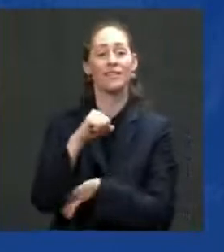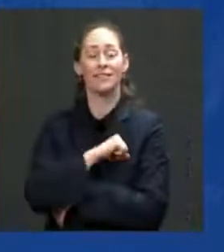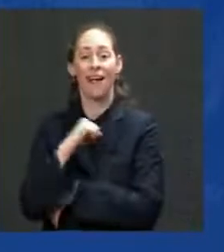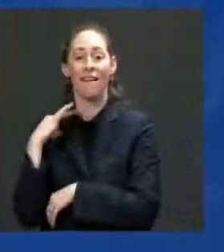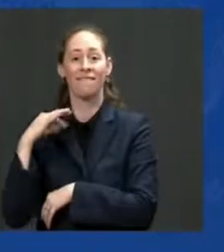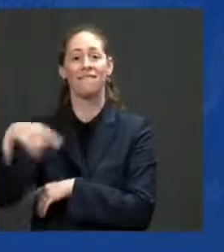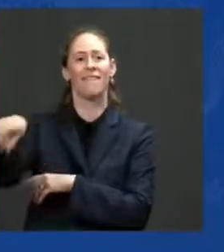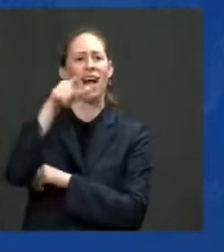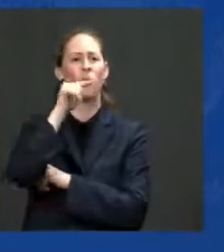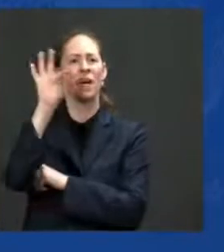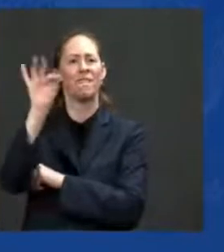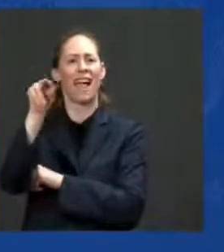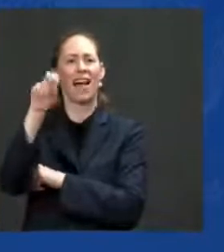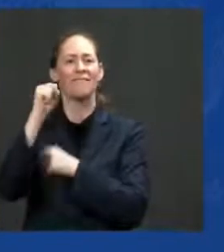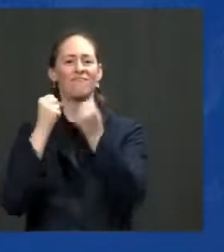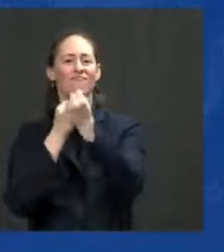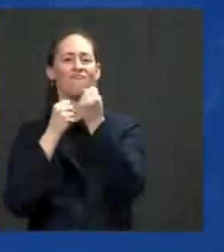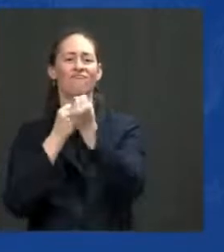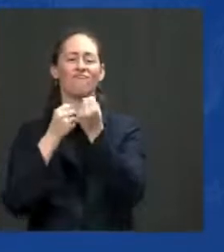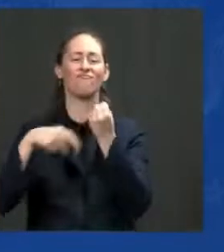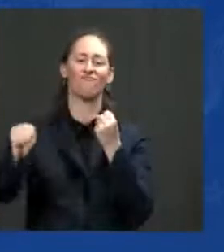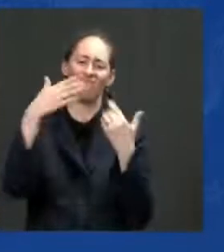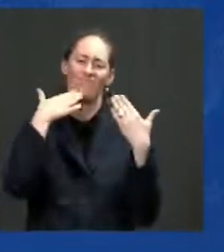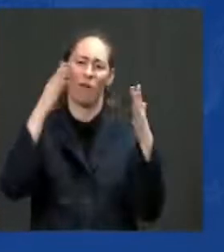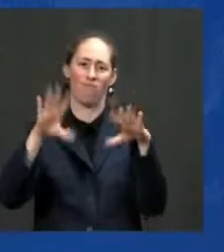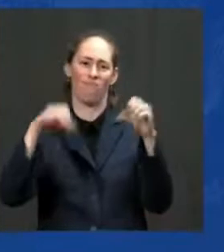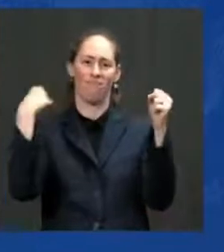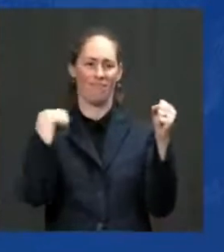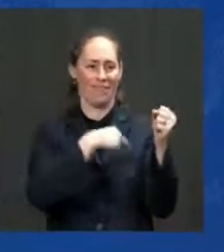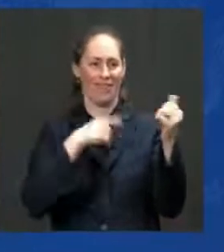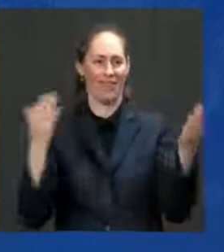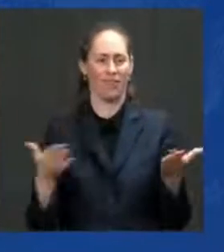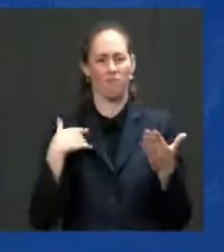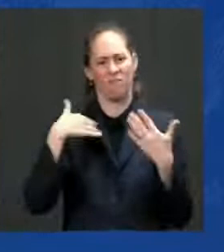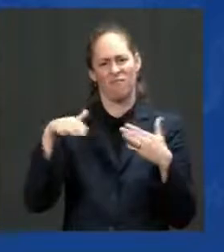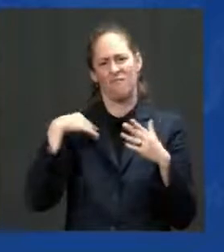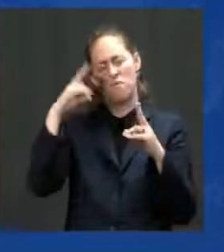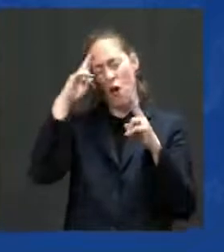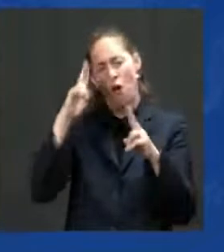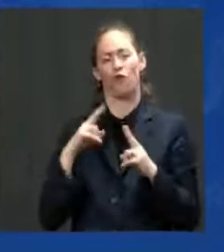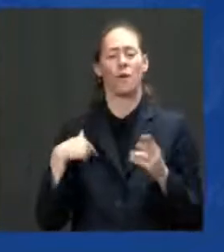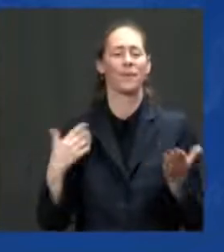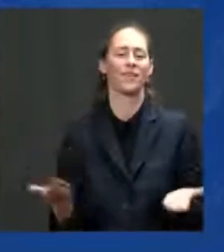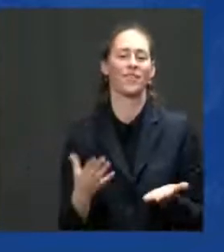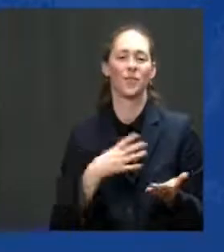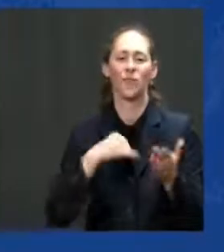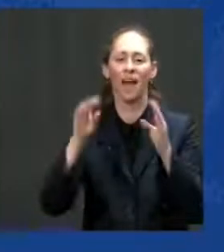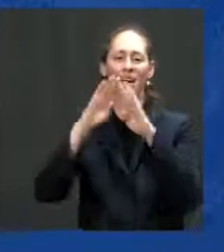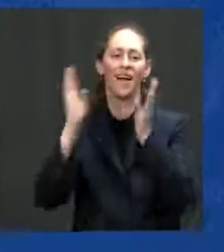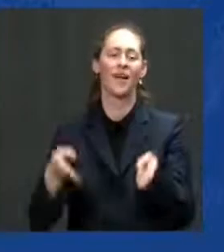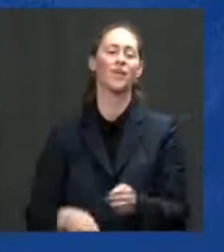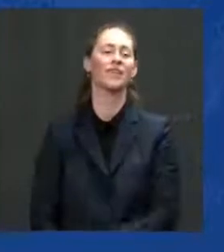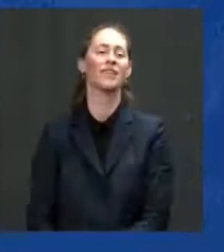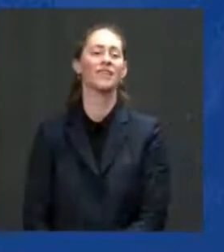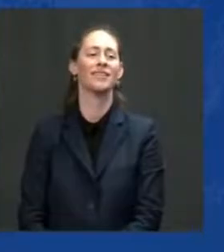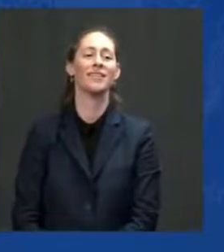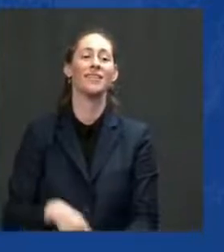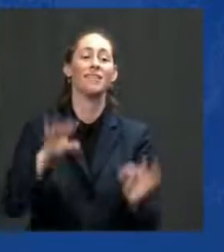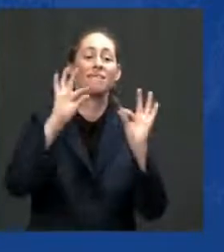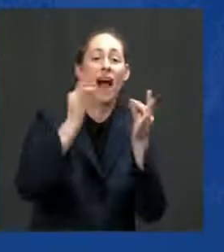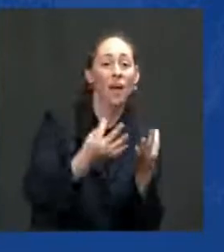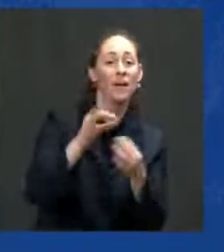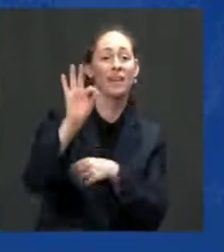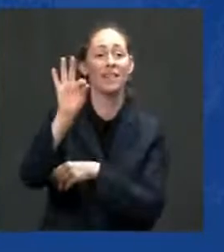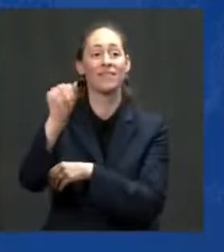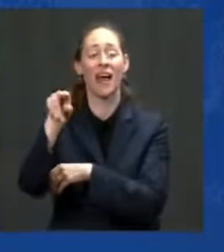you for hosting us today. It's an honor for us to be at the White House. For our family and fans, this day has been nearly 20 years